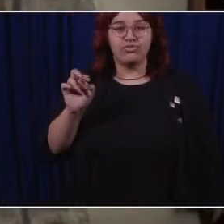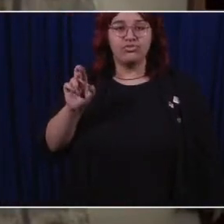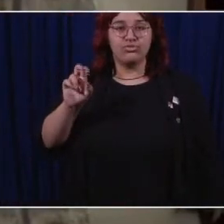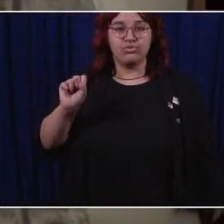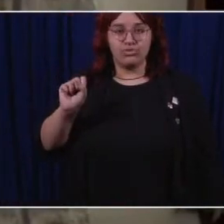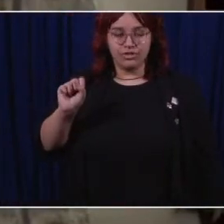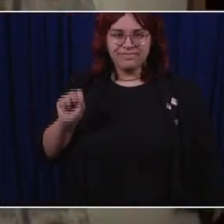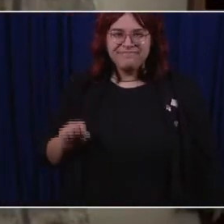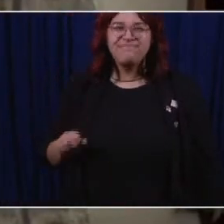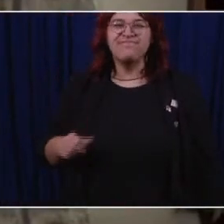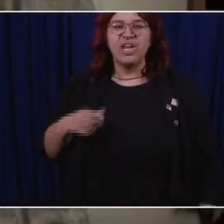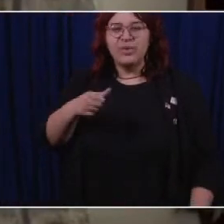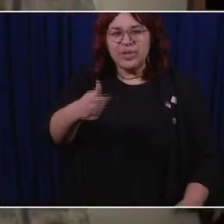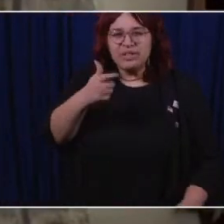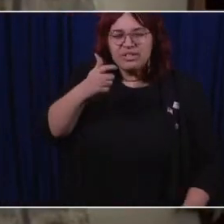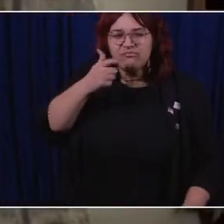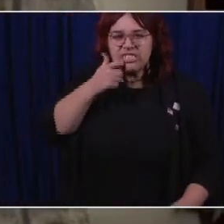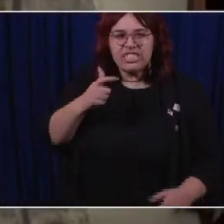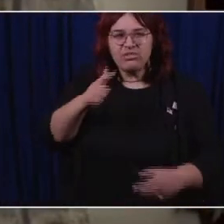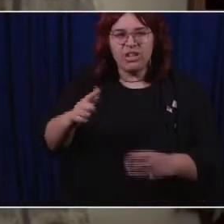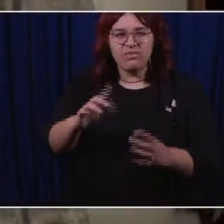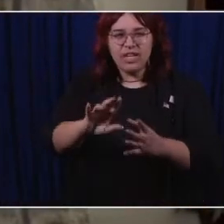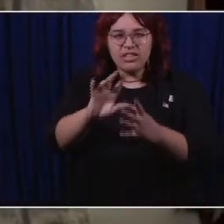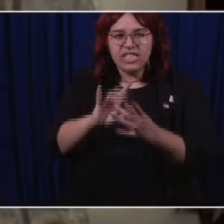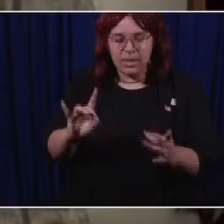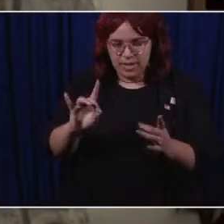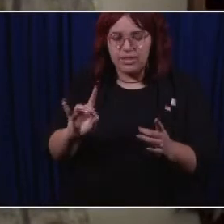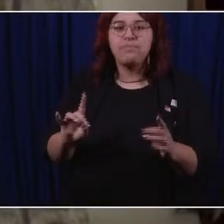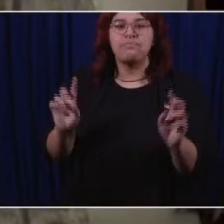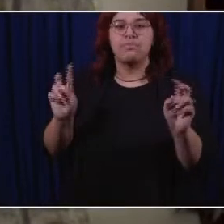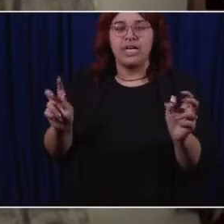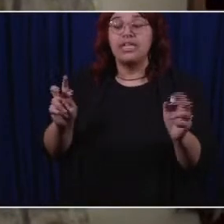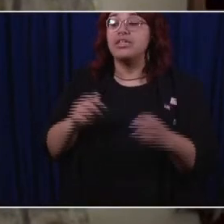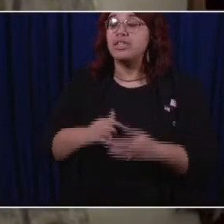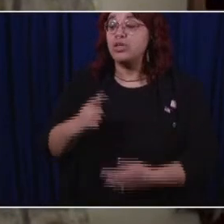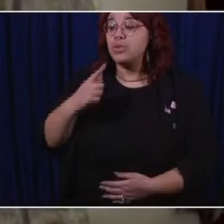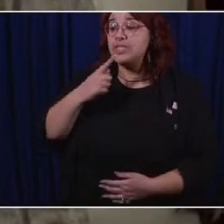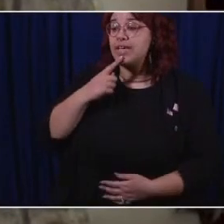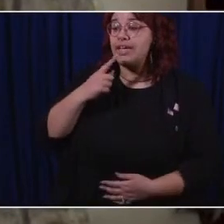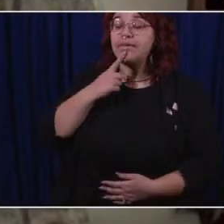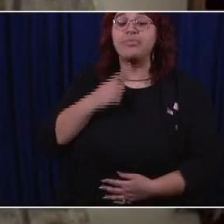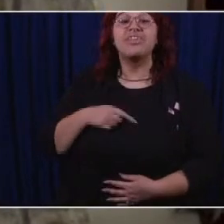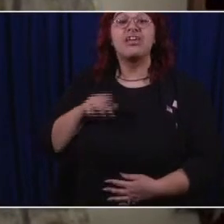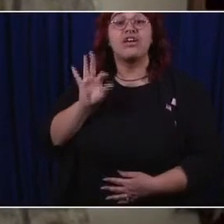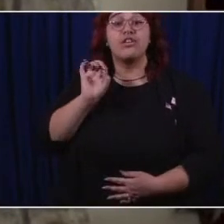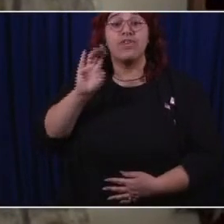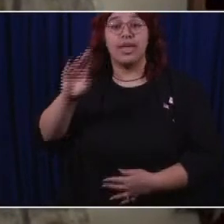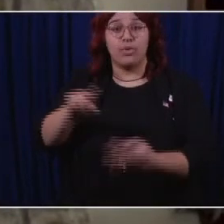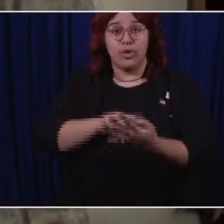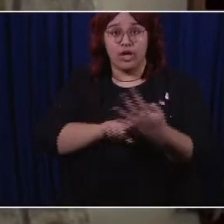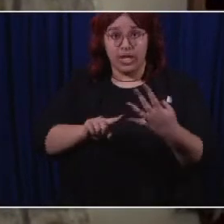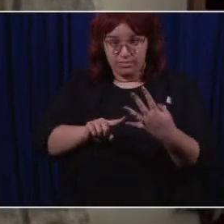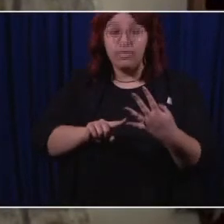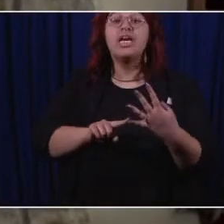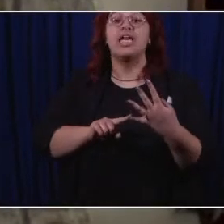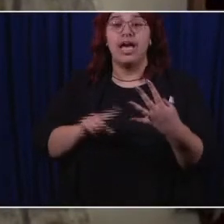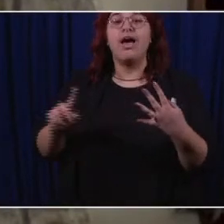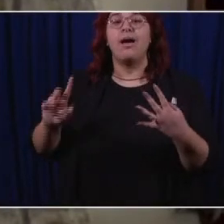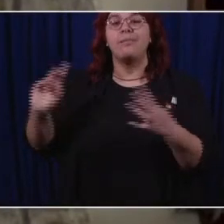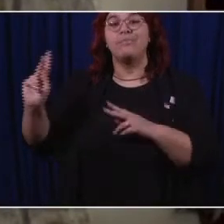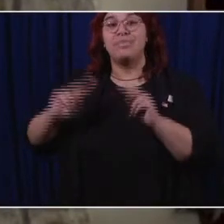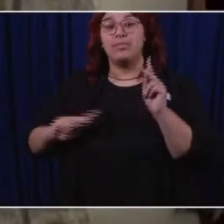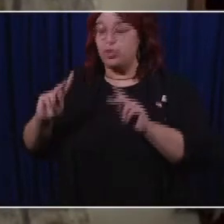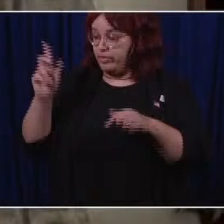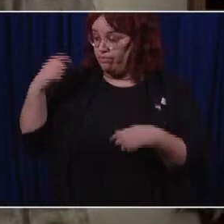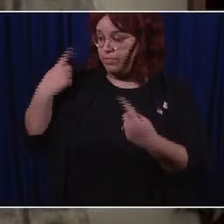may have misunderstood what you said, but you said by last week of February, people will get the money they are owed. These are people who are on unemployment.